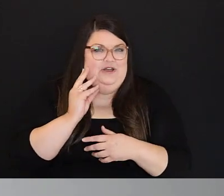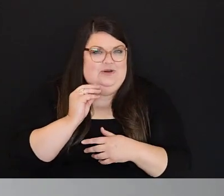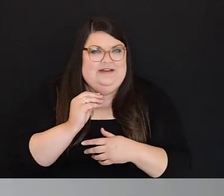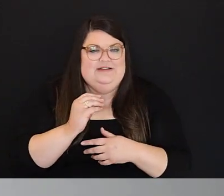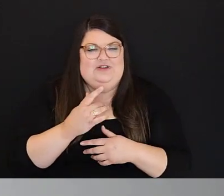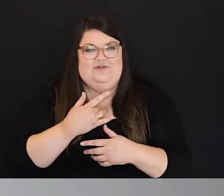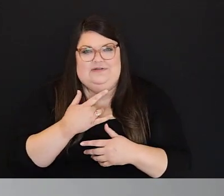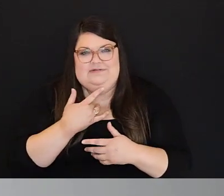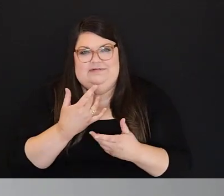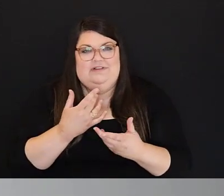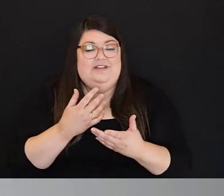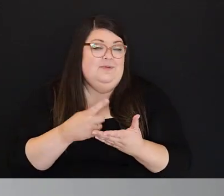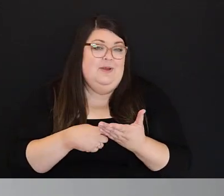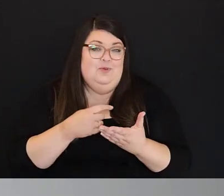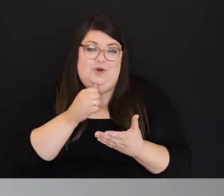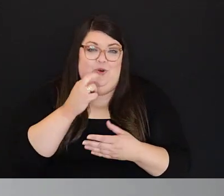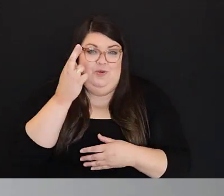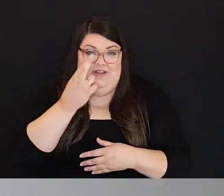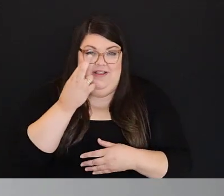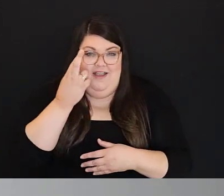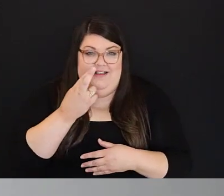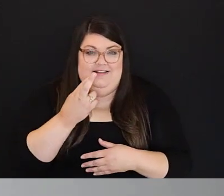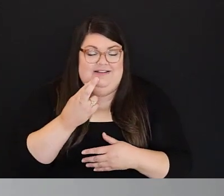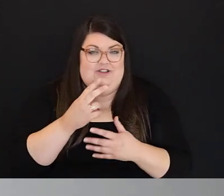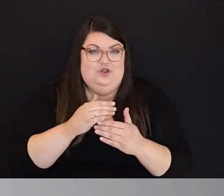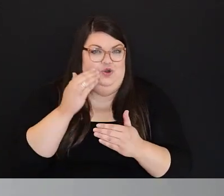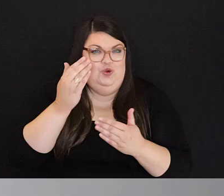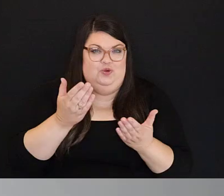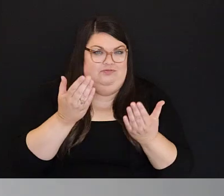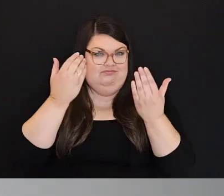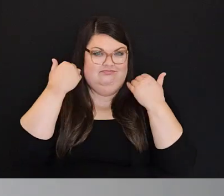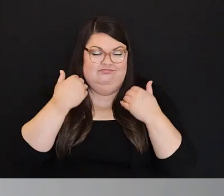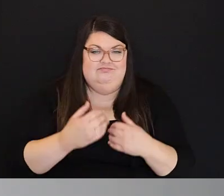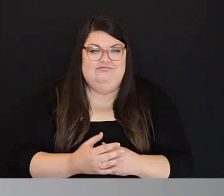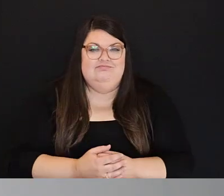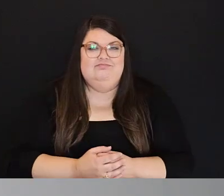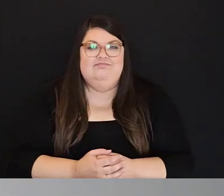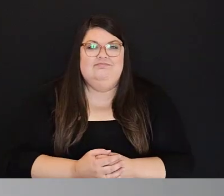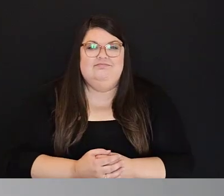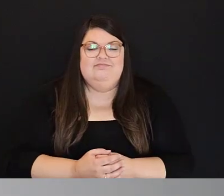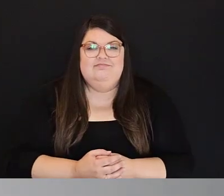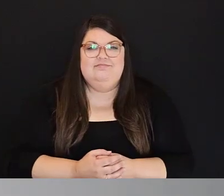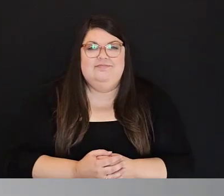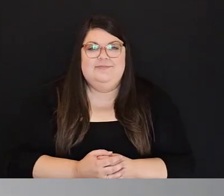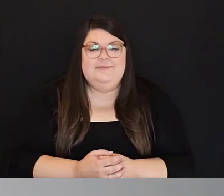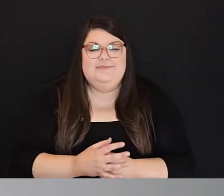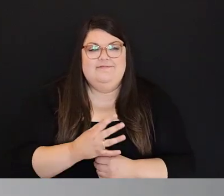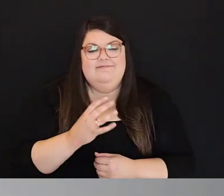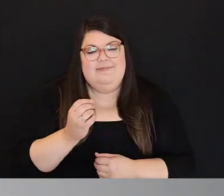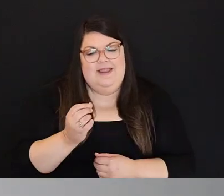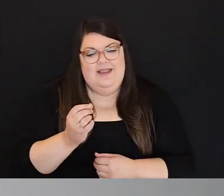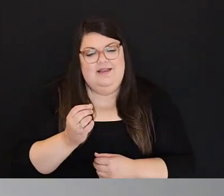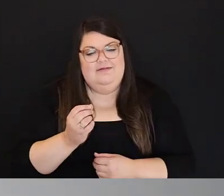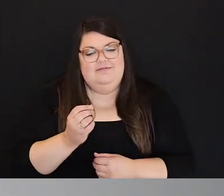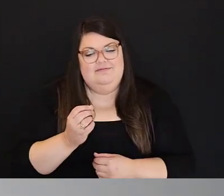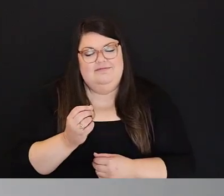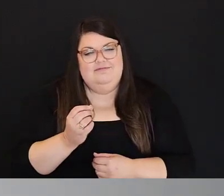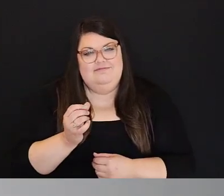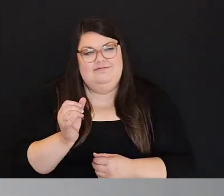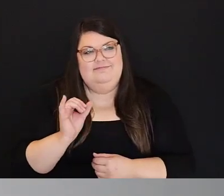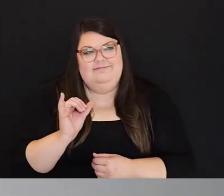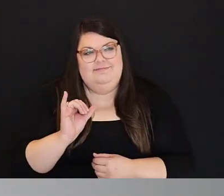and sometimes we don't know that we don't want to experience. They're too much, and I was also thinking